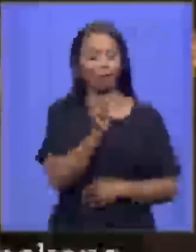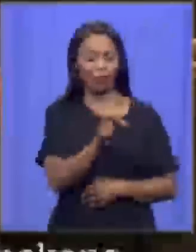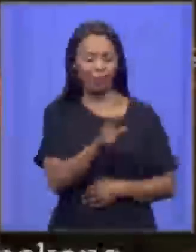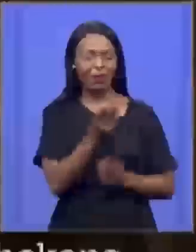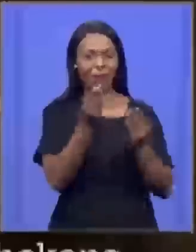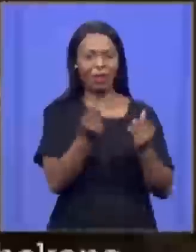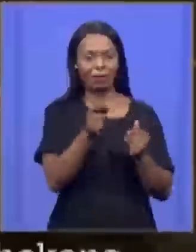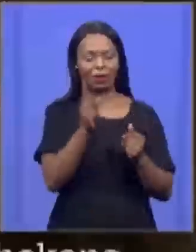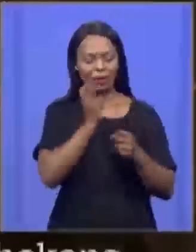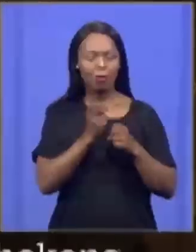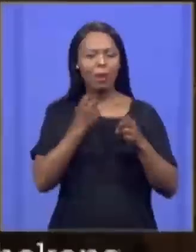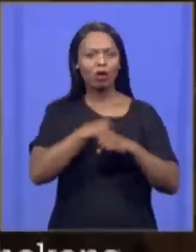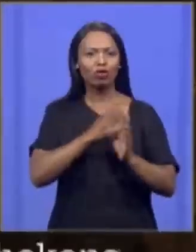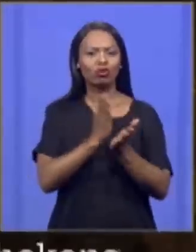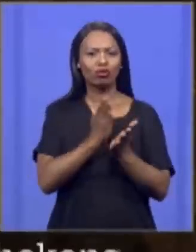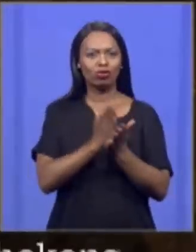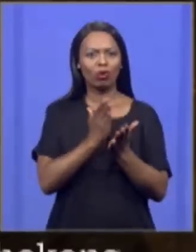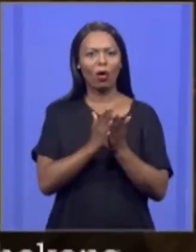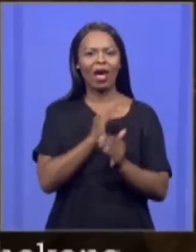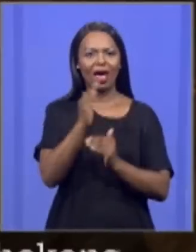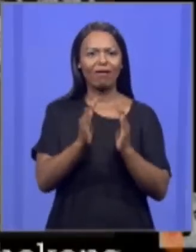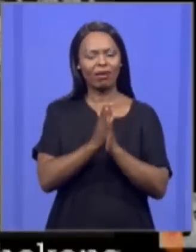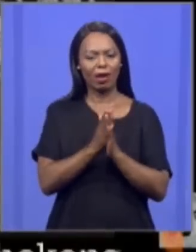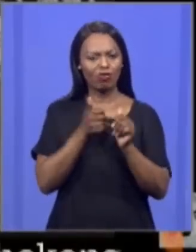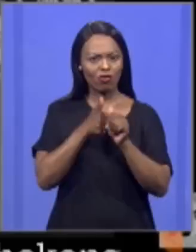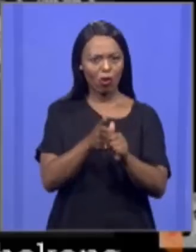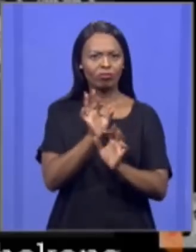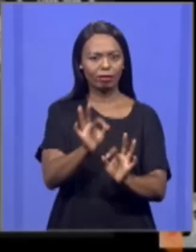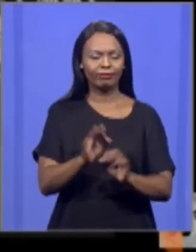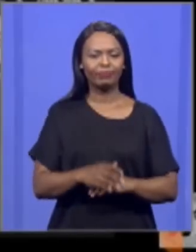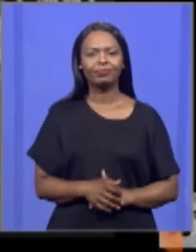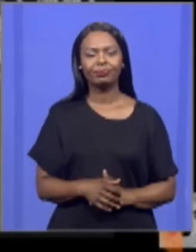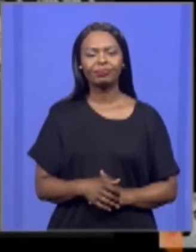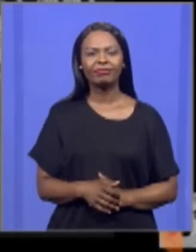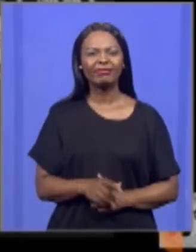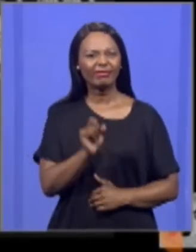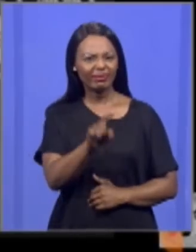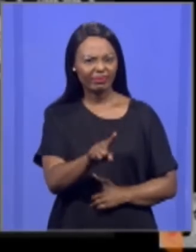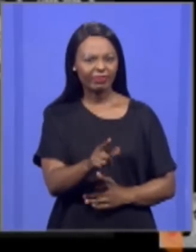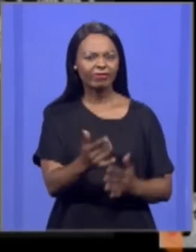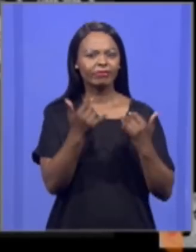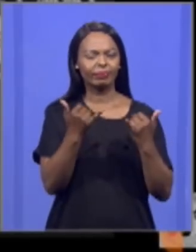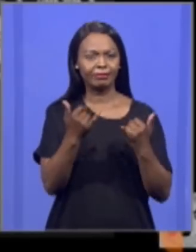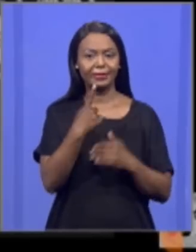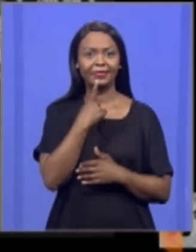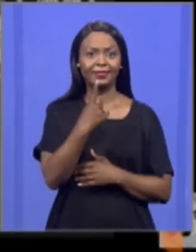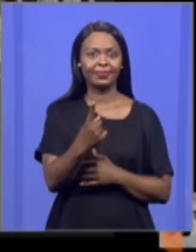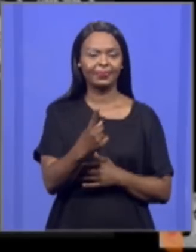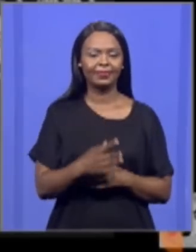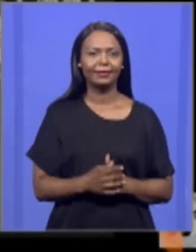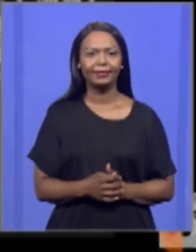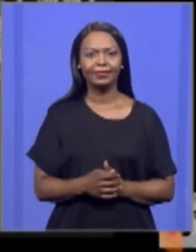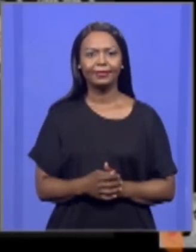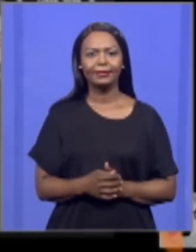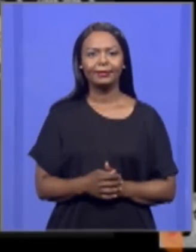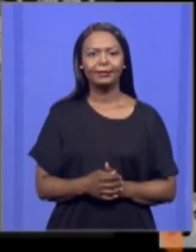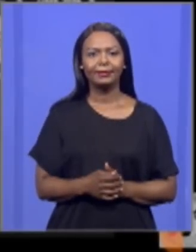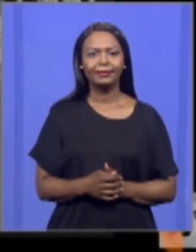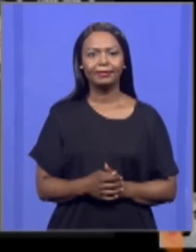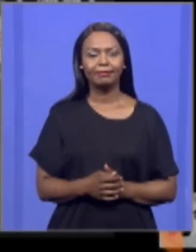go kgonthišiša gore ditshepedišo tše maleba di a latelwa. That is how we say